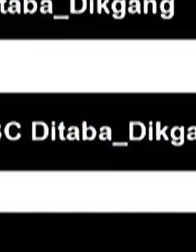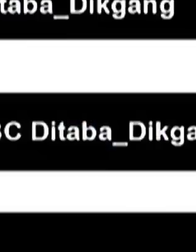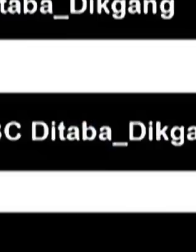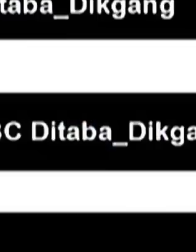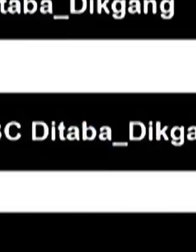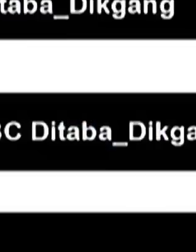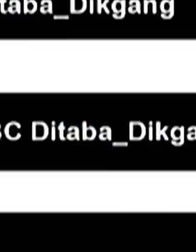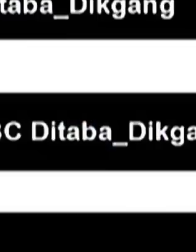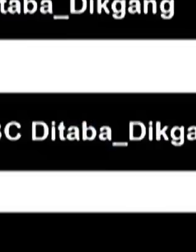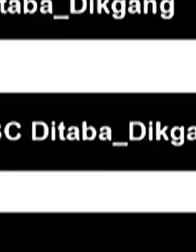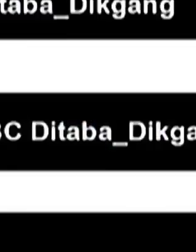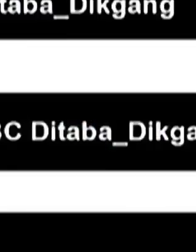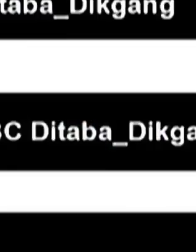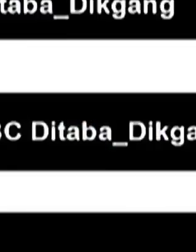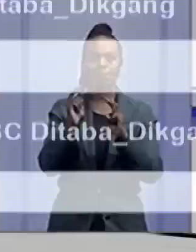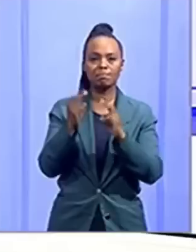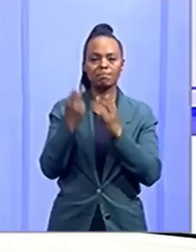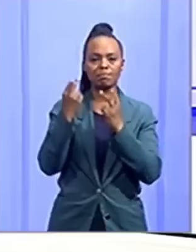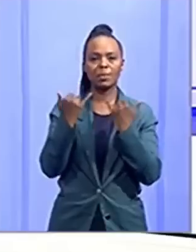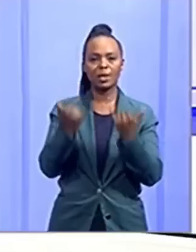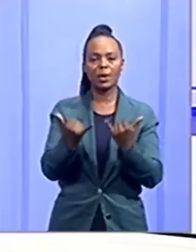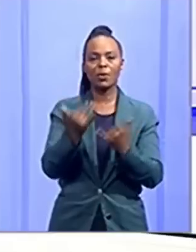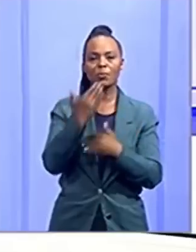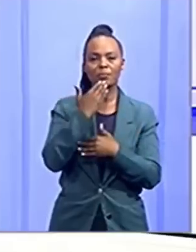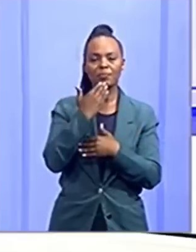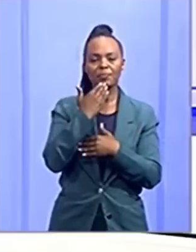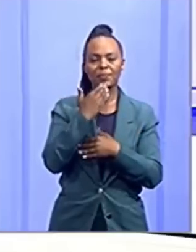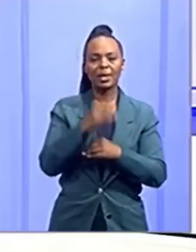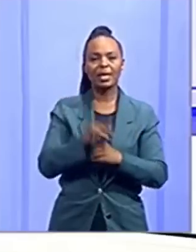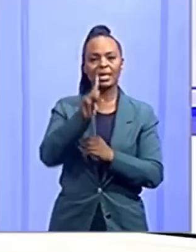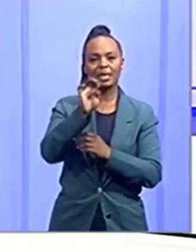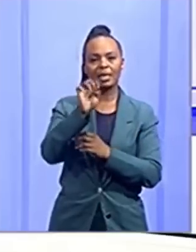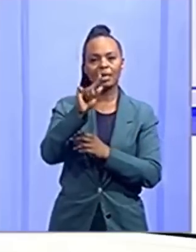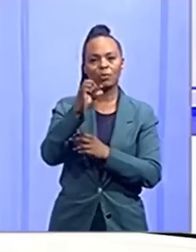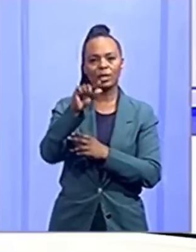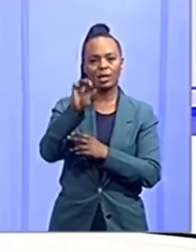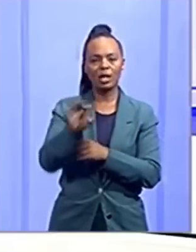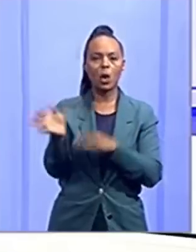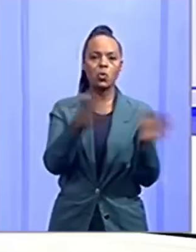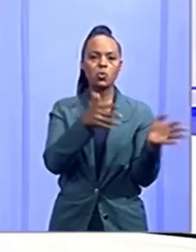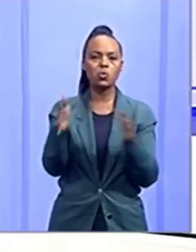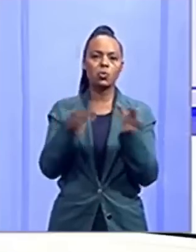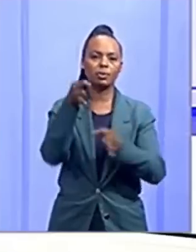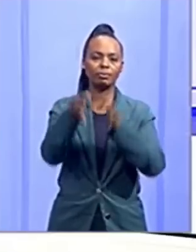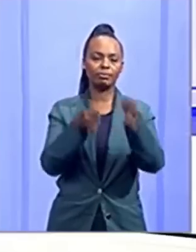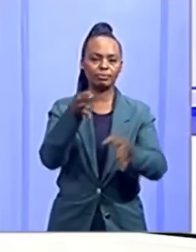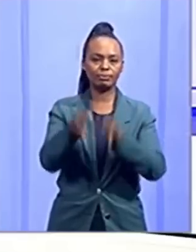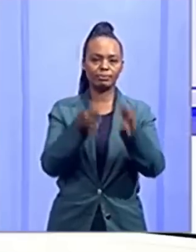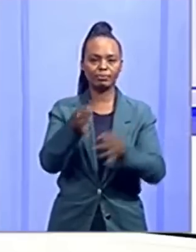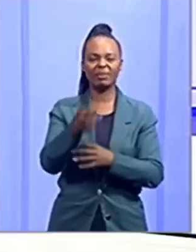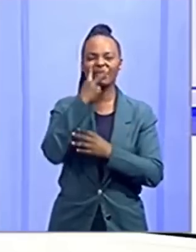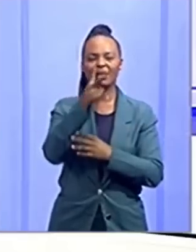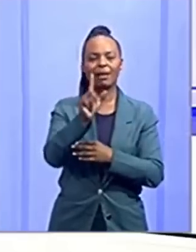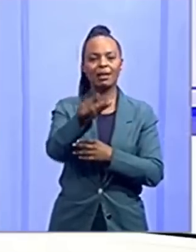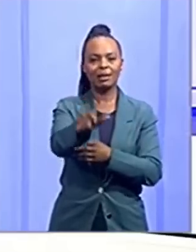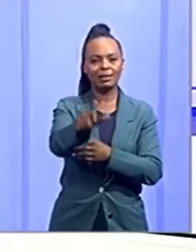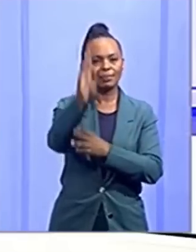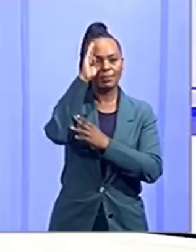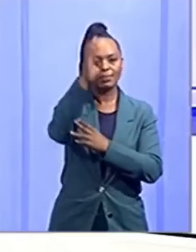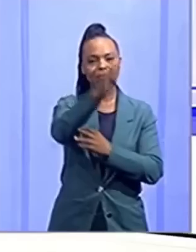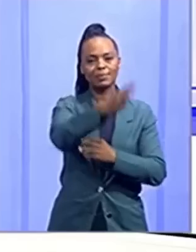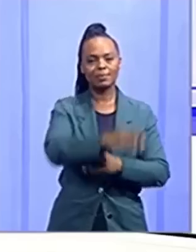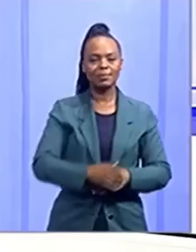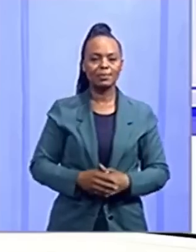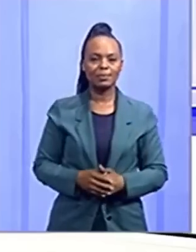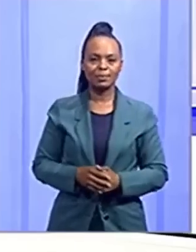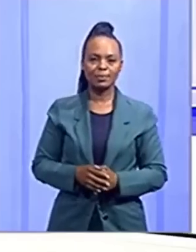tsamaitsibua ano ga jana ke go sia le ke lebogile kgaje ka tsa maemo a bosa go fitlha re kopana gape mo nakong e tlang. Sala